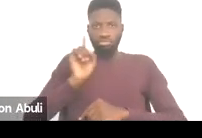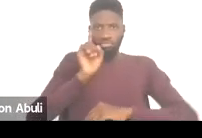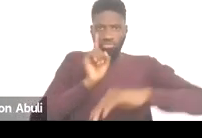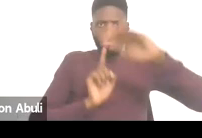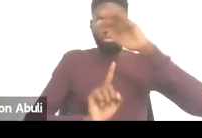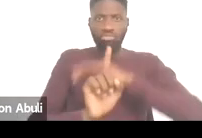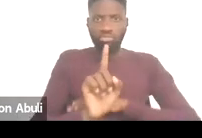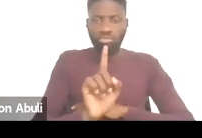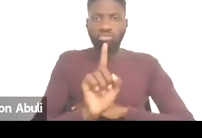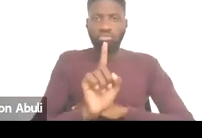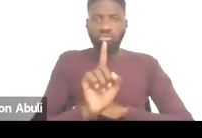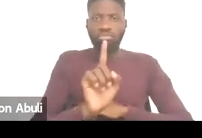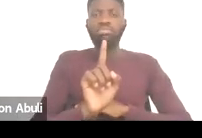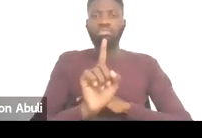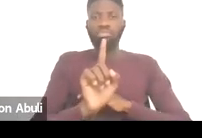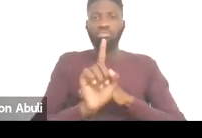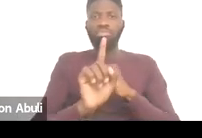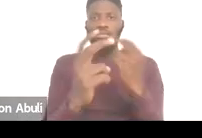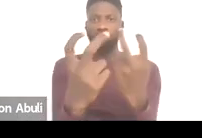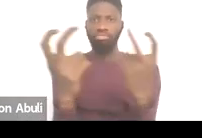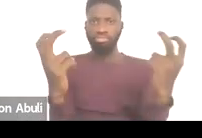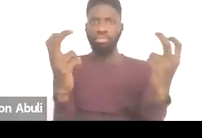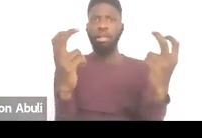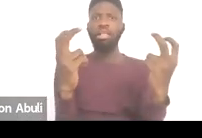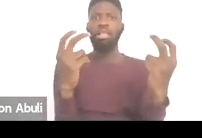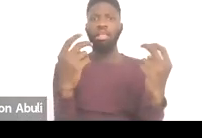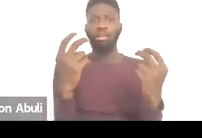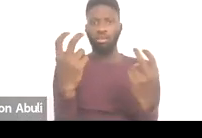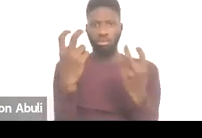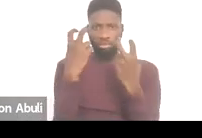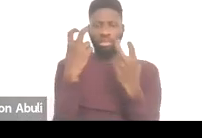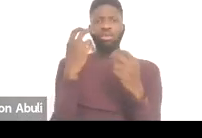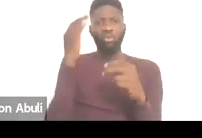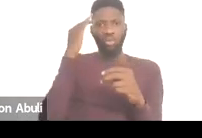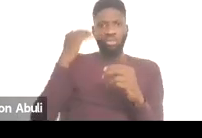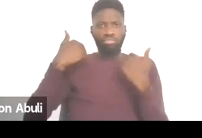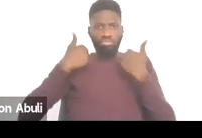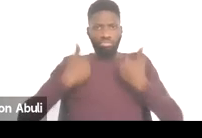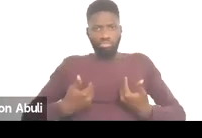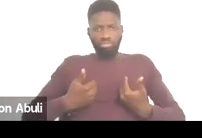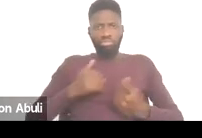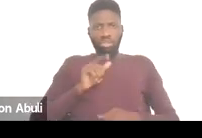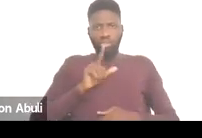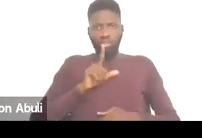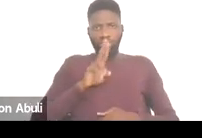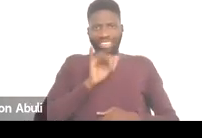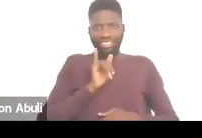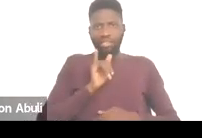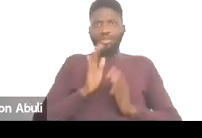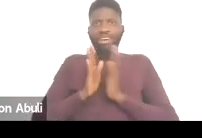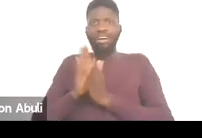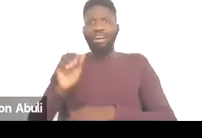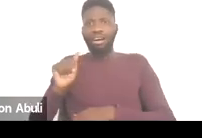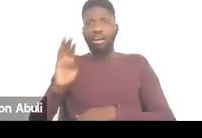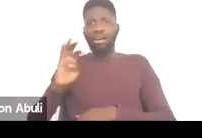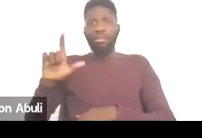the interviewer differentiate between me, Lucy, and Abel. Yeah.